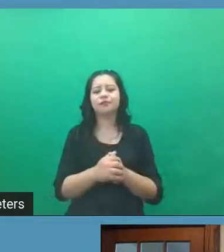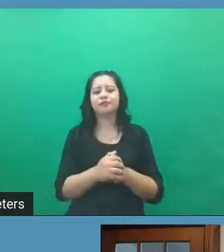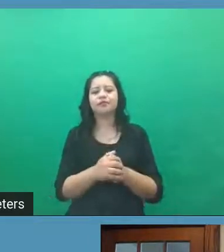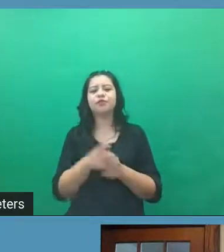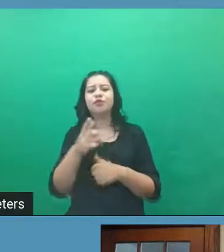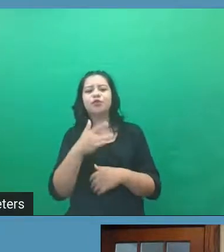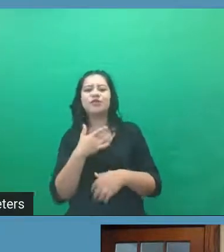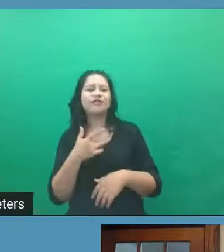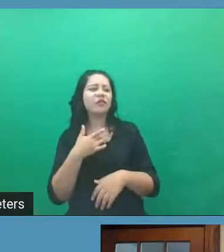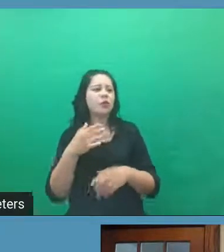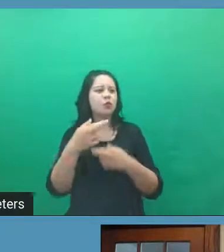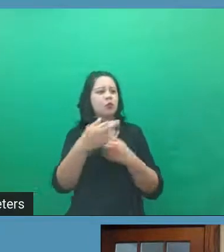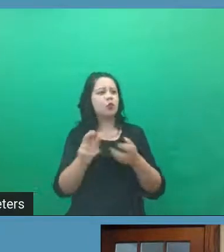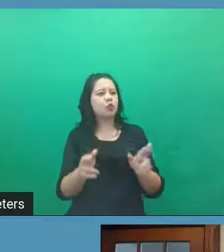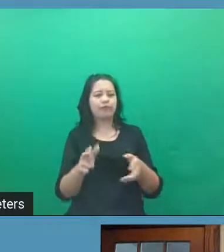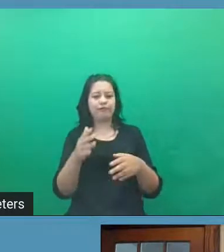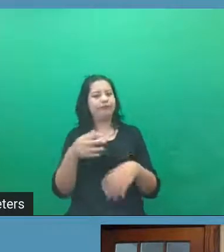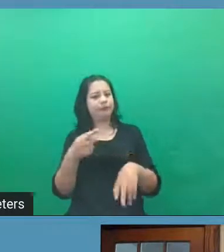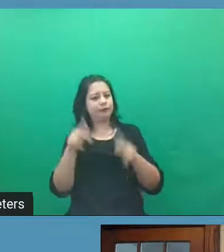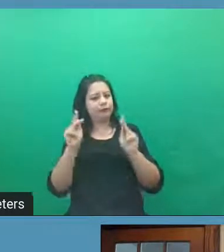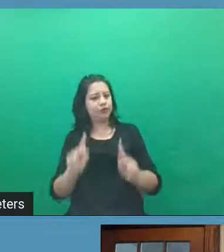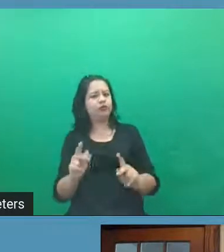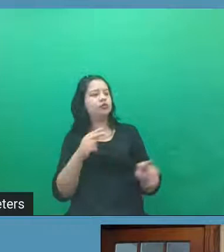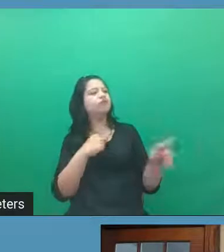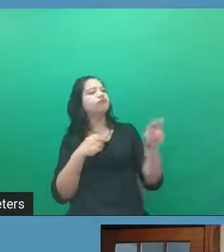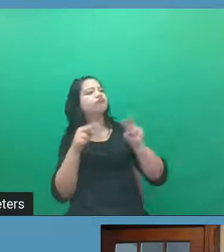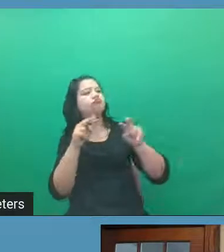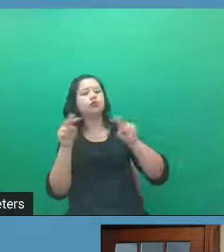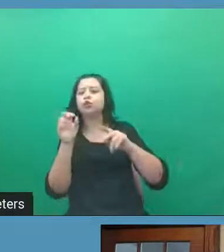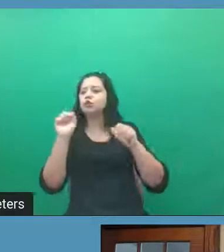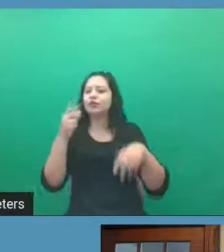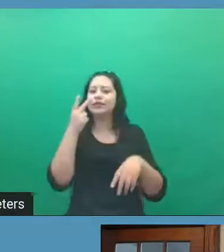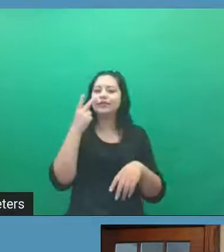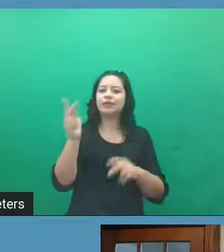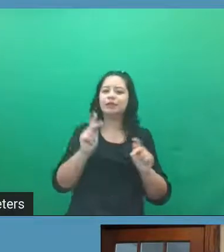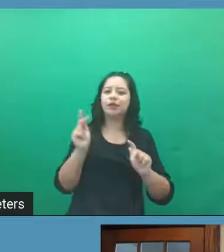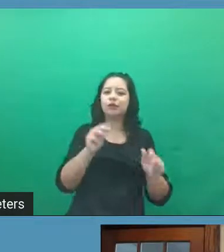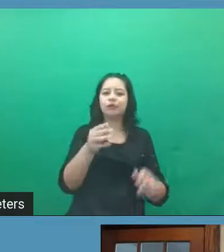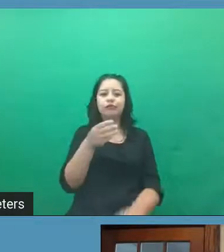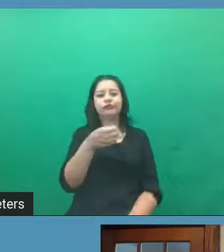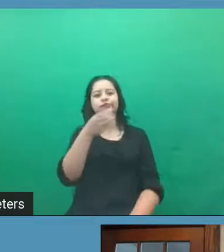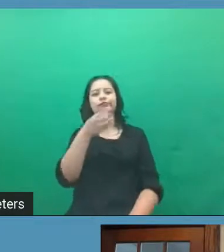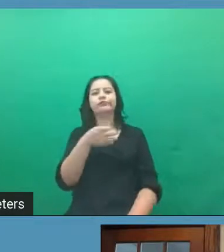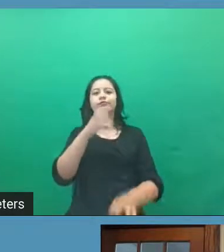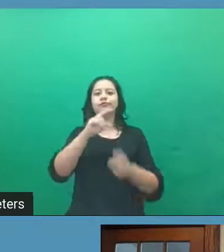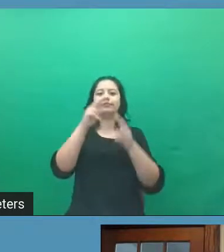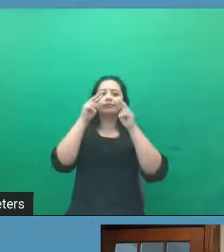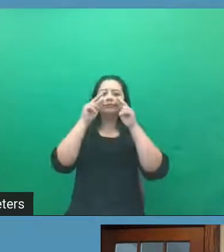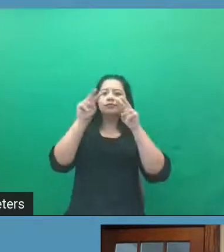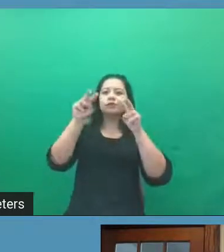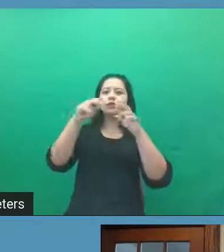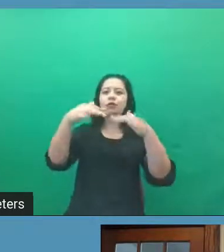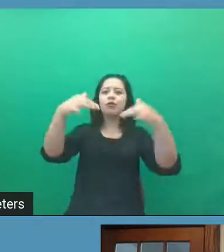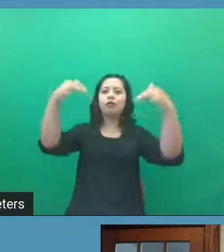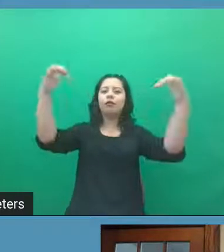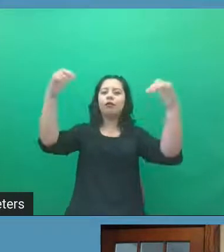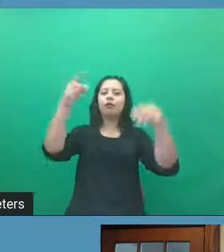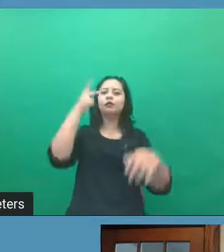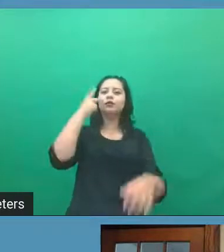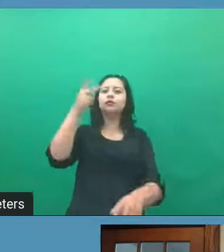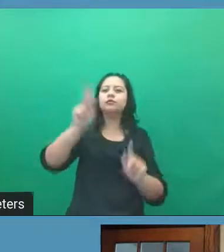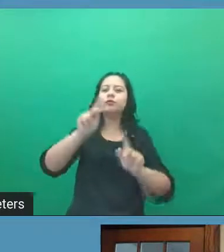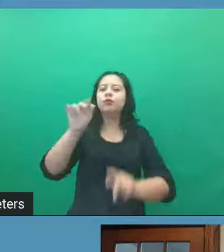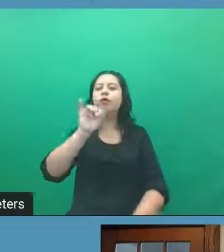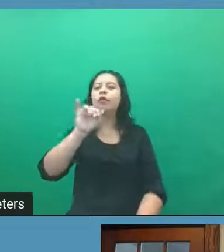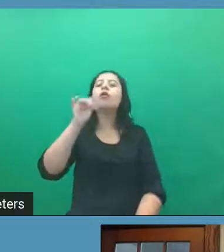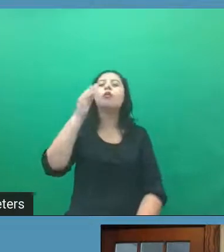sense of the energy. You can see people sometimes if you've got the formal mic in the middle of the audience and a line of people, you kind of